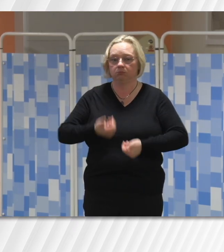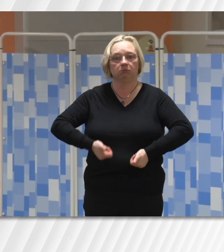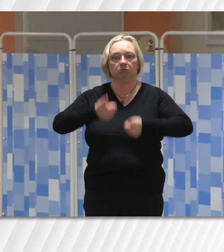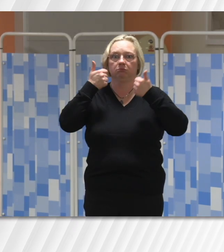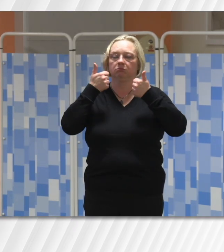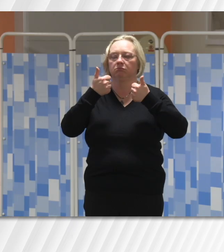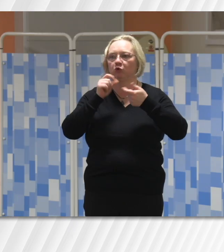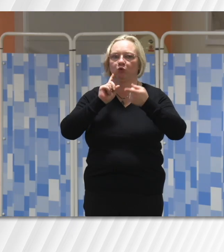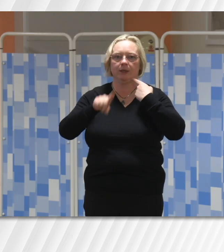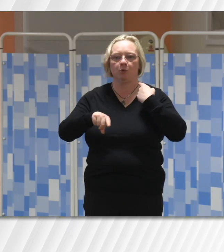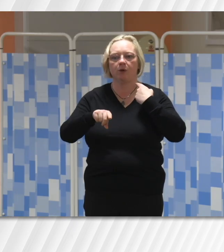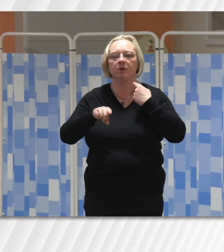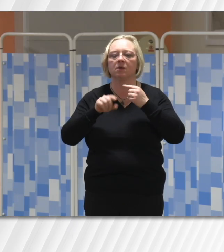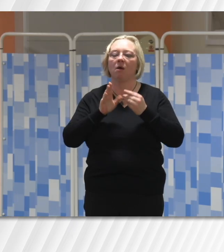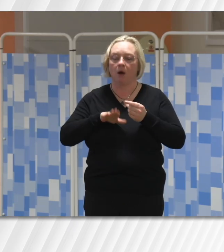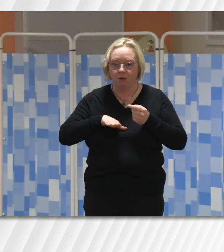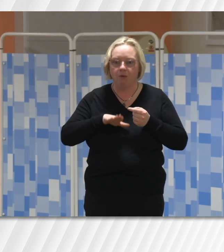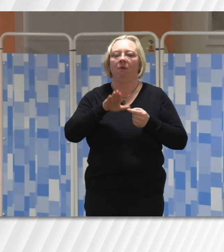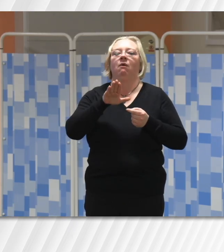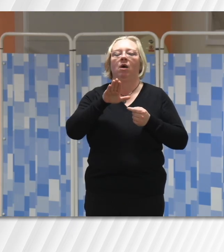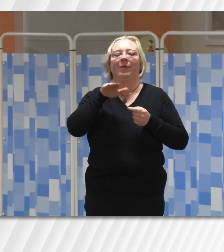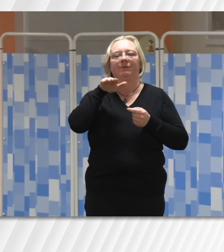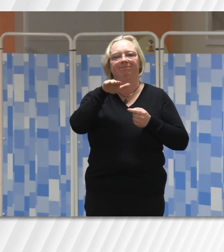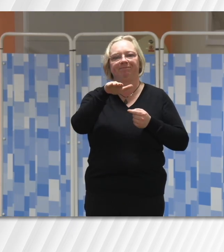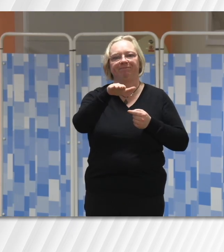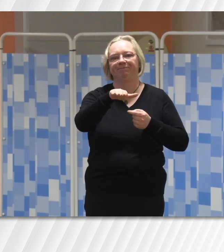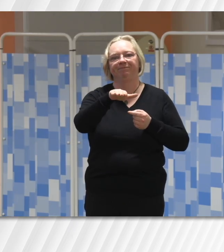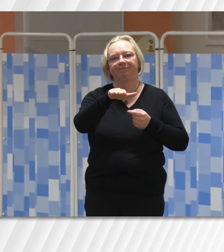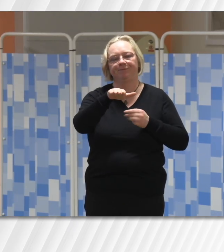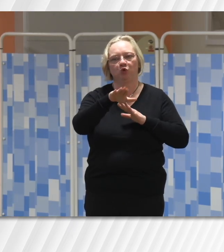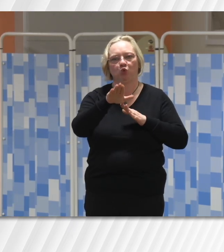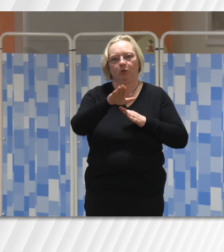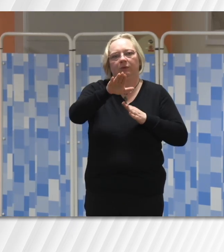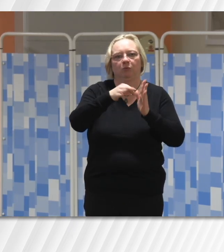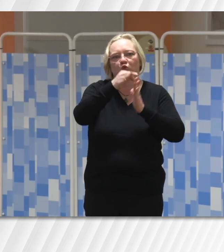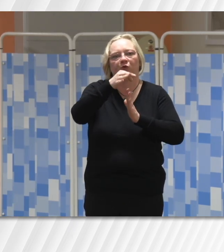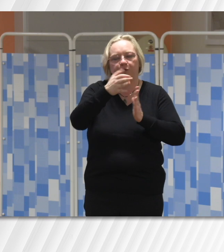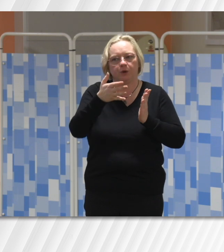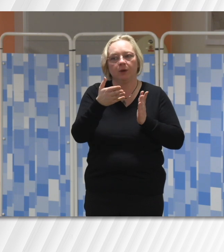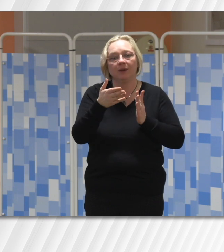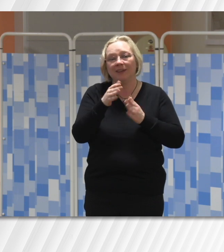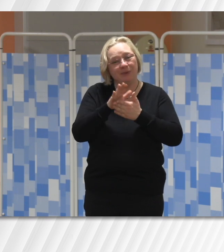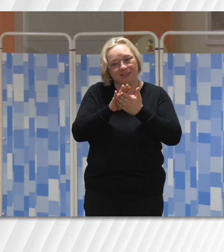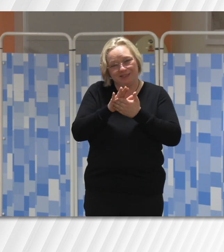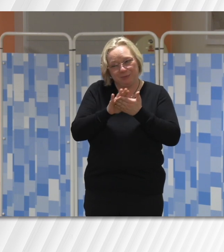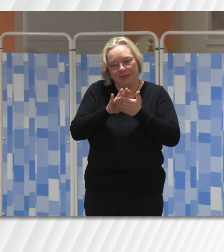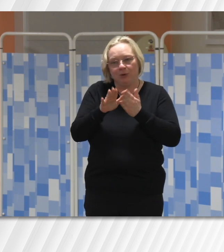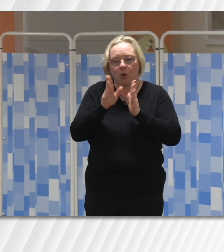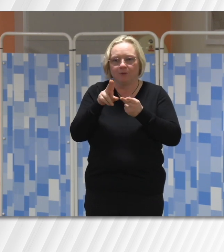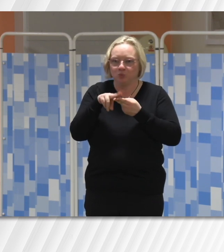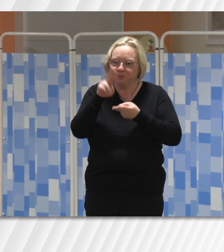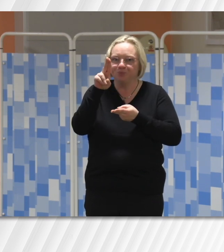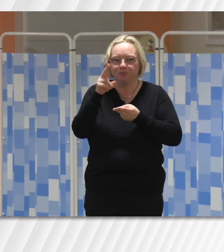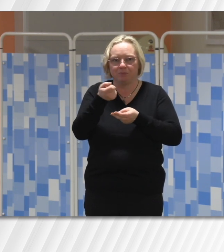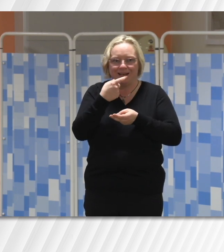levodopa, and then things may plateau a little, but that doesn't always necessarily mean that they need to increase the medication,